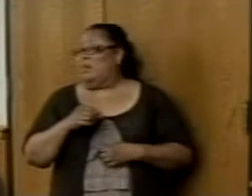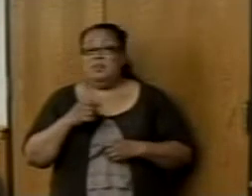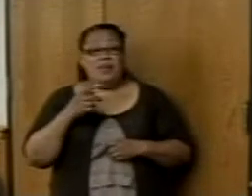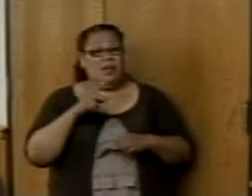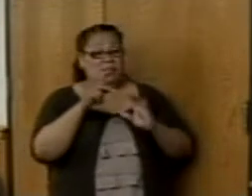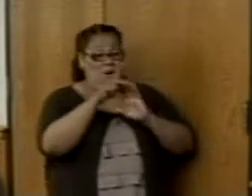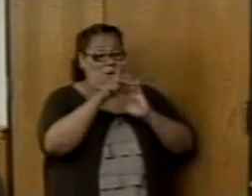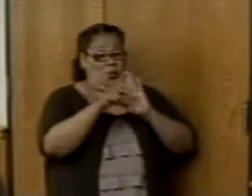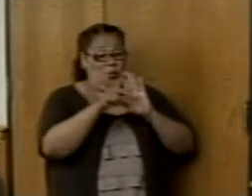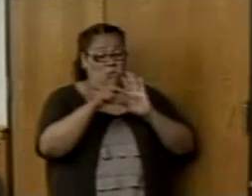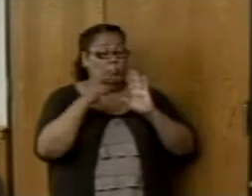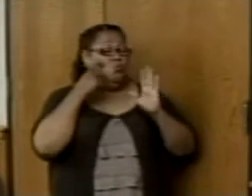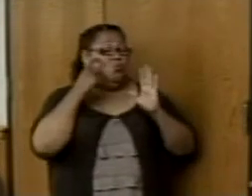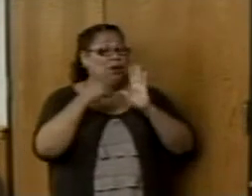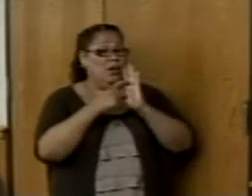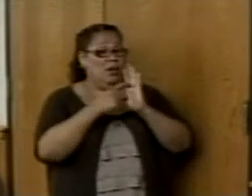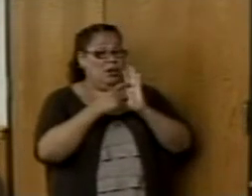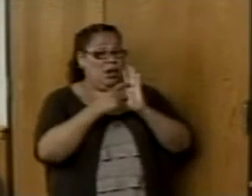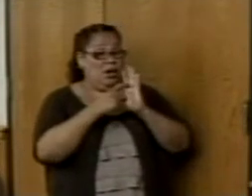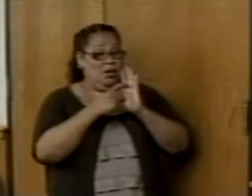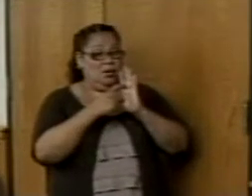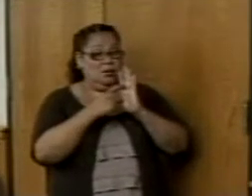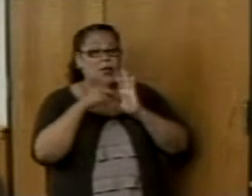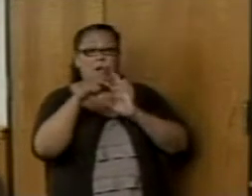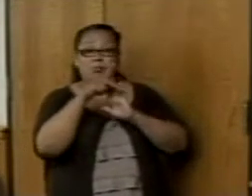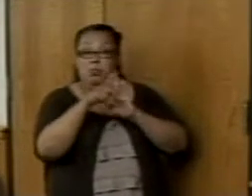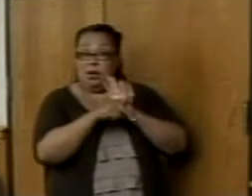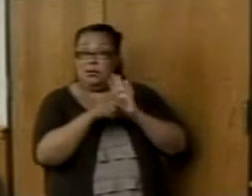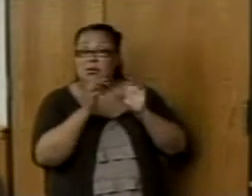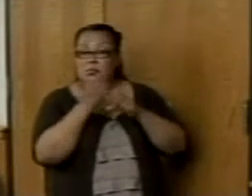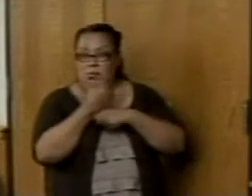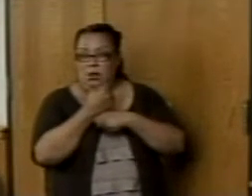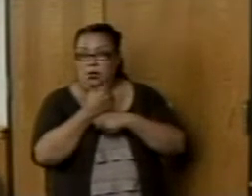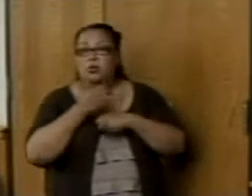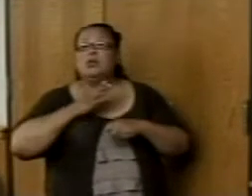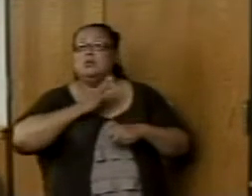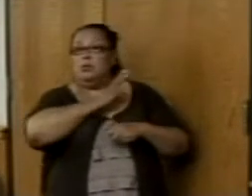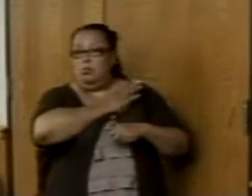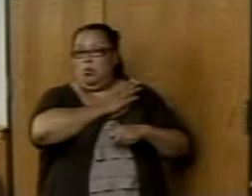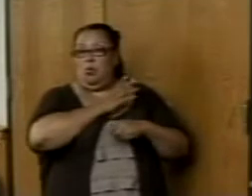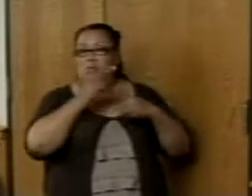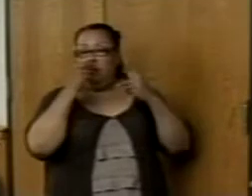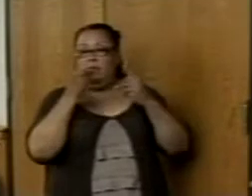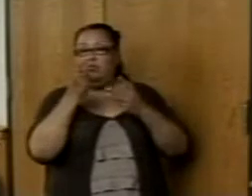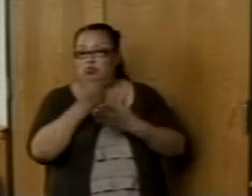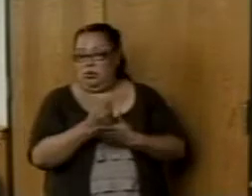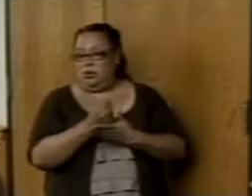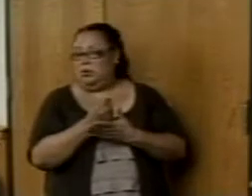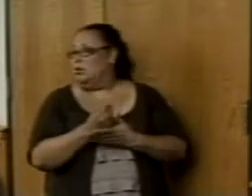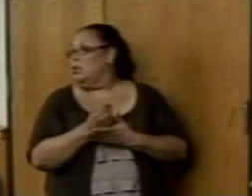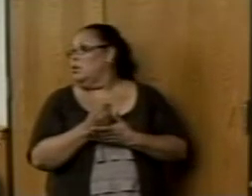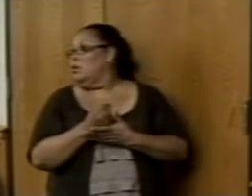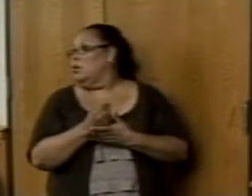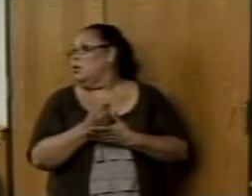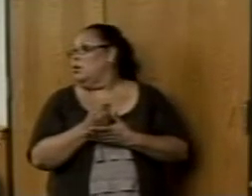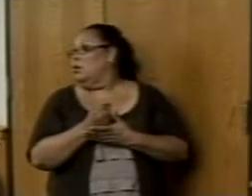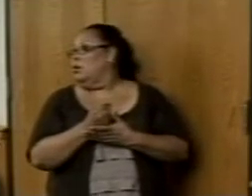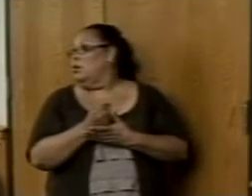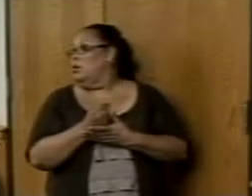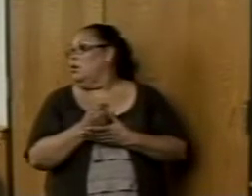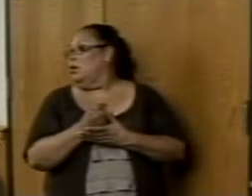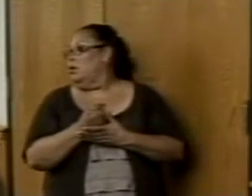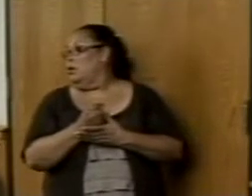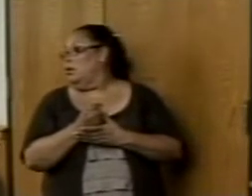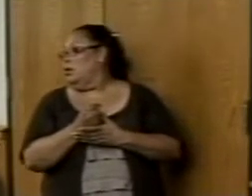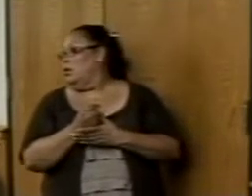recognized policymaker in a school district is the board of trustees. I think counsel made my point